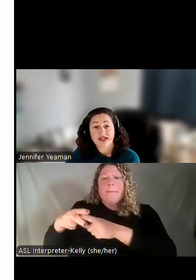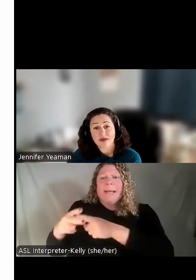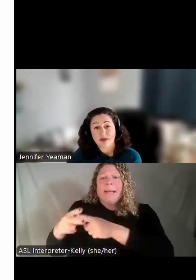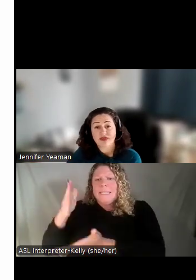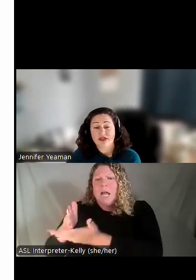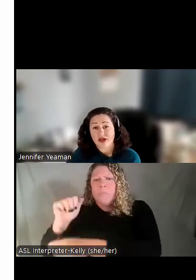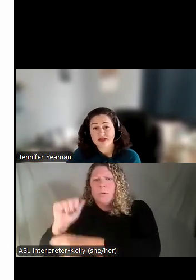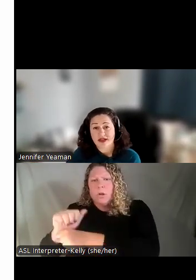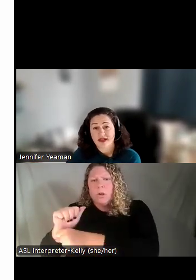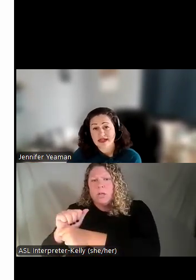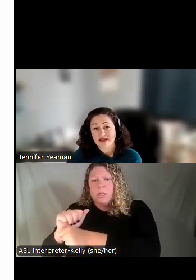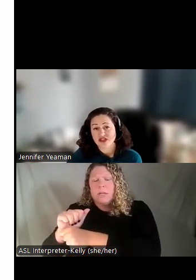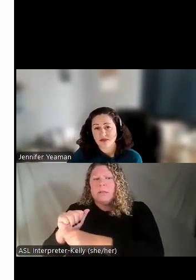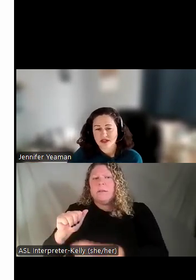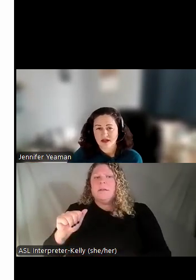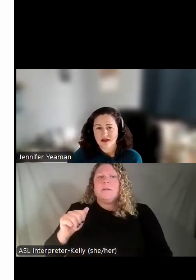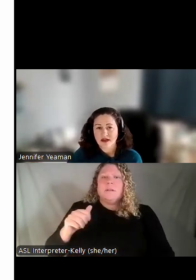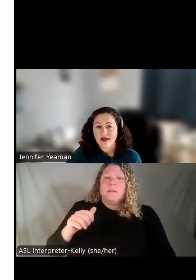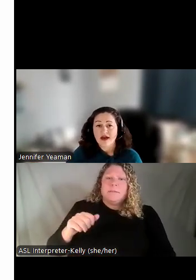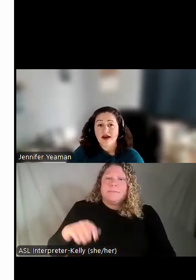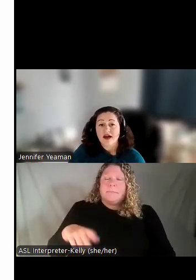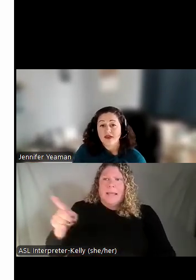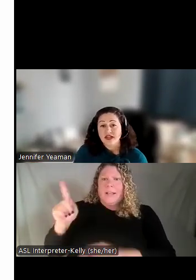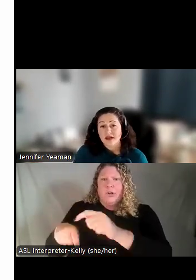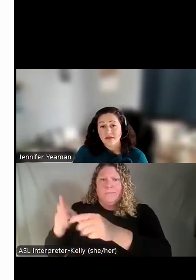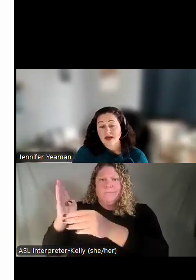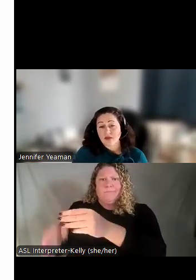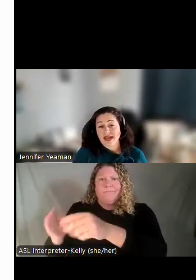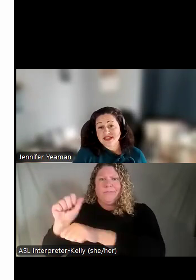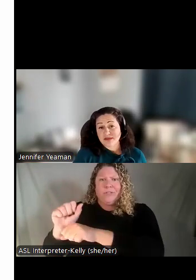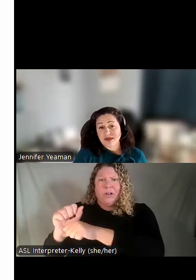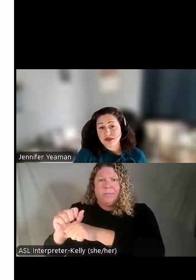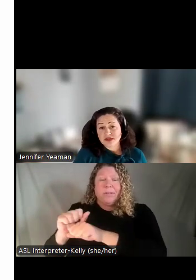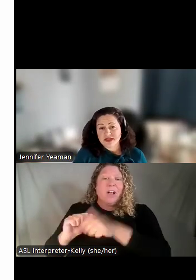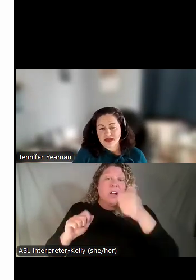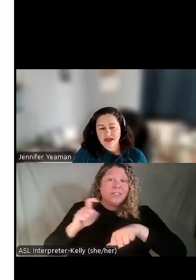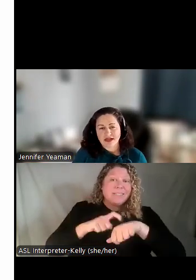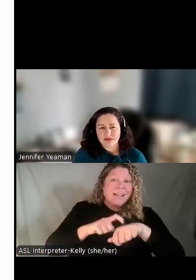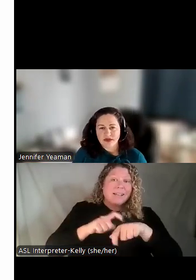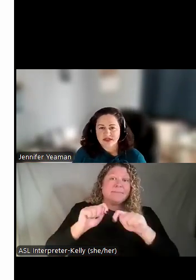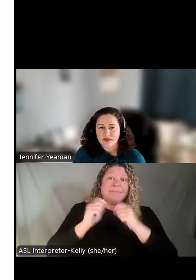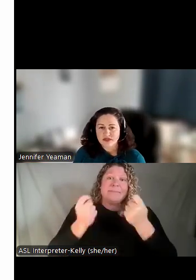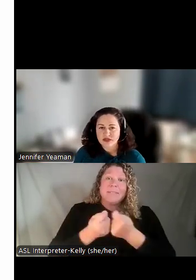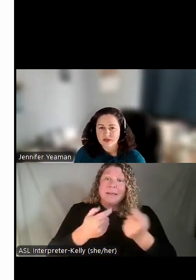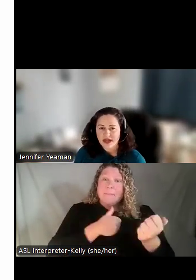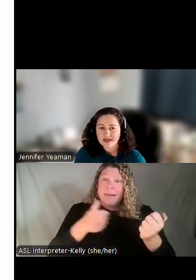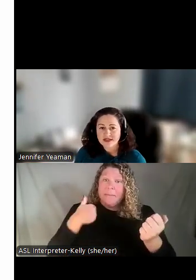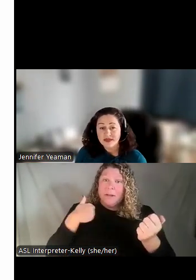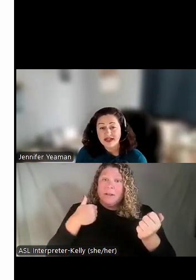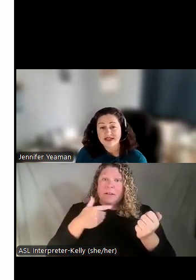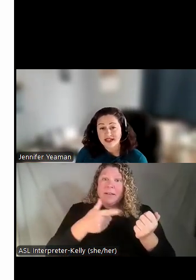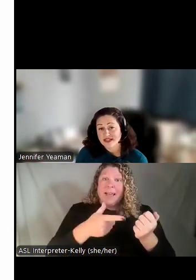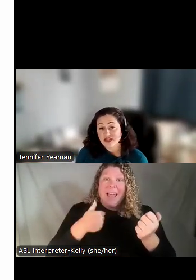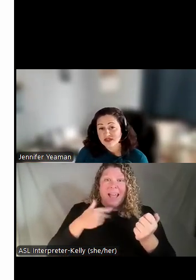thought that meant time away from the job site and getting the job done. Other time, we had team members that maybe had experienced some personal